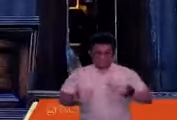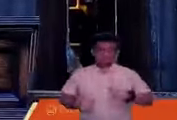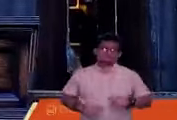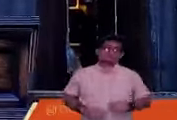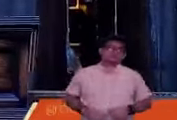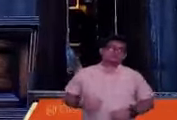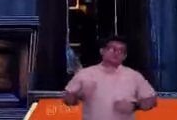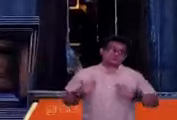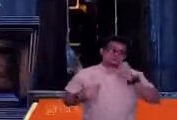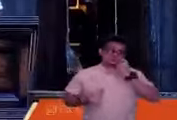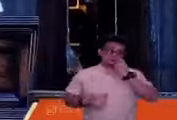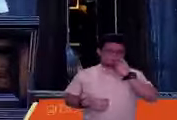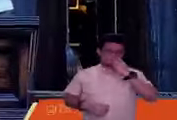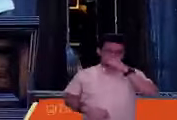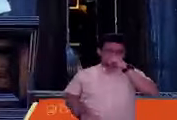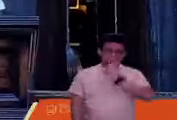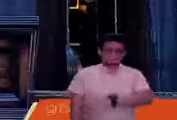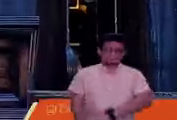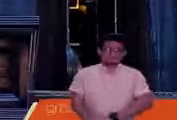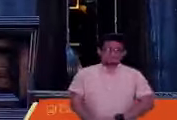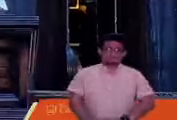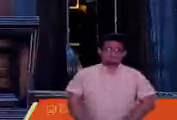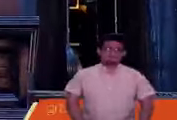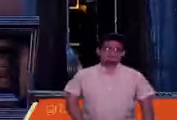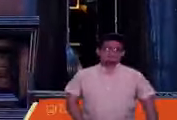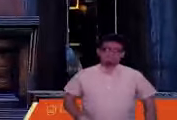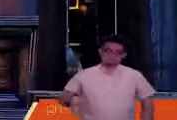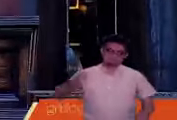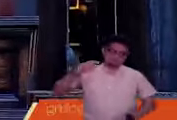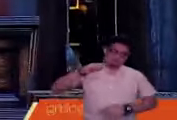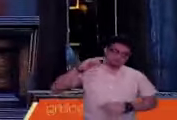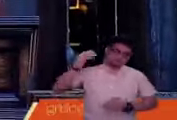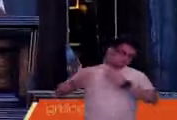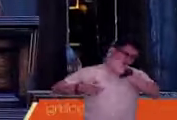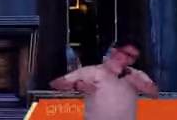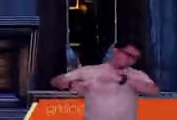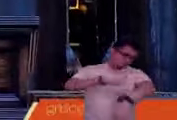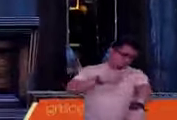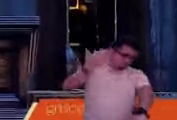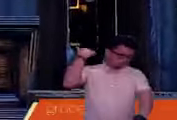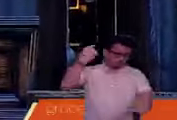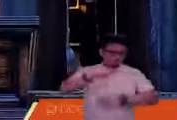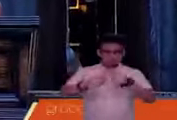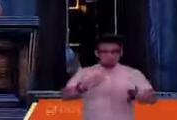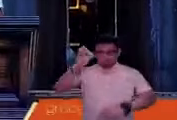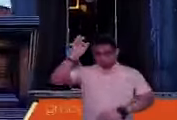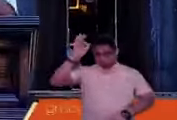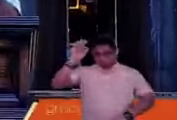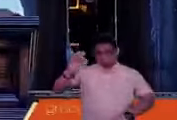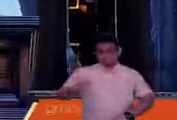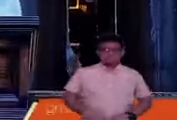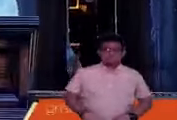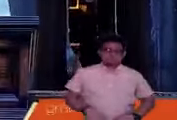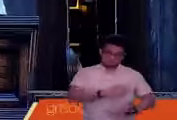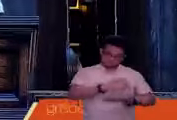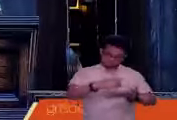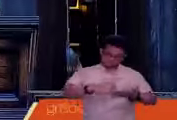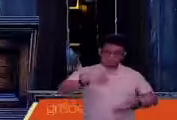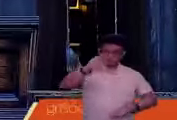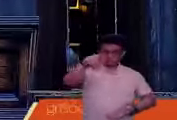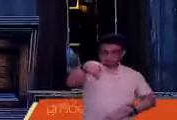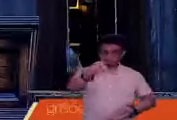have committed unto Him against that day. Sa niadto sa nagasulat-sulat pa ko og mga poem, I remember that